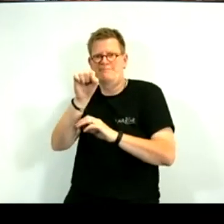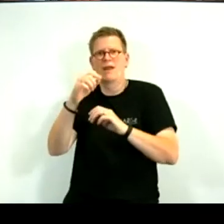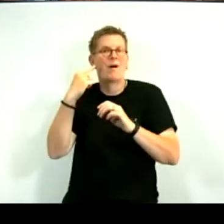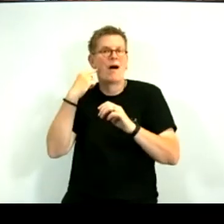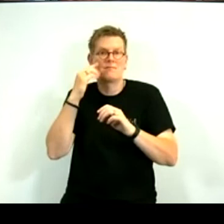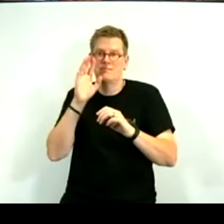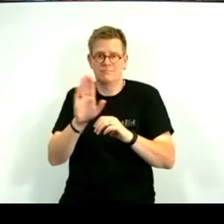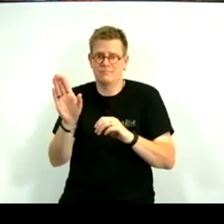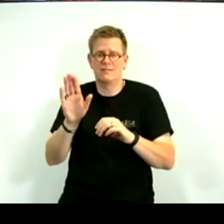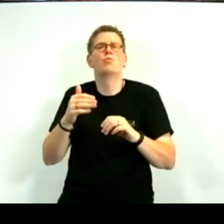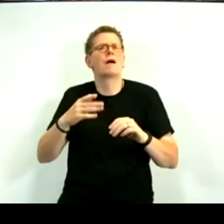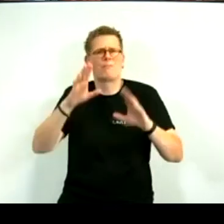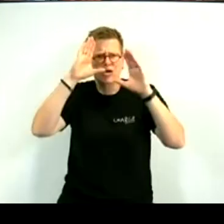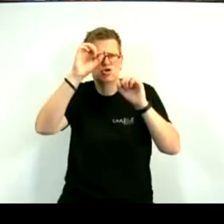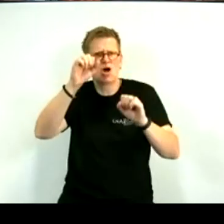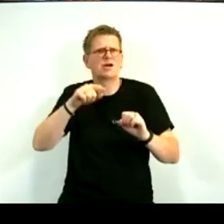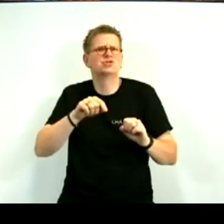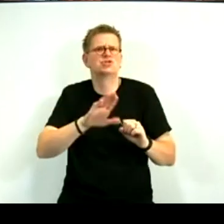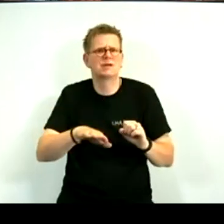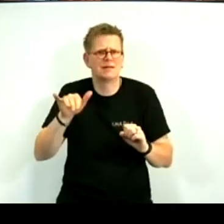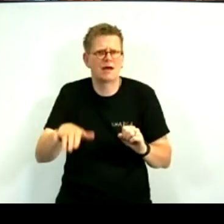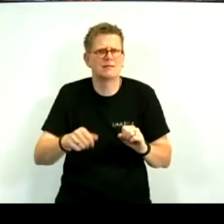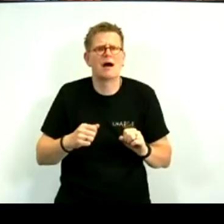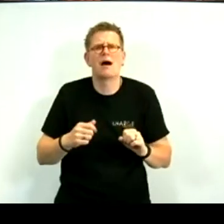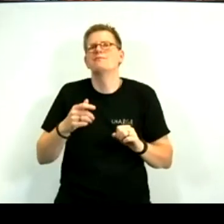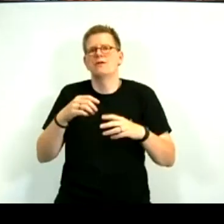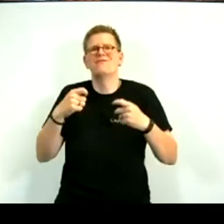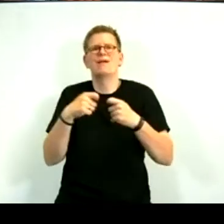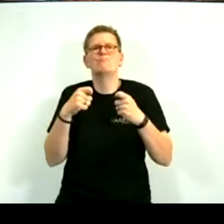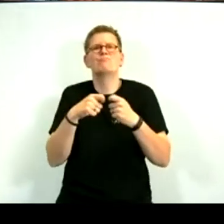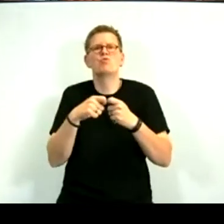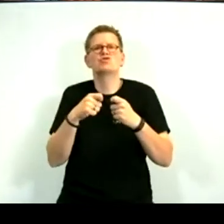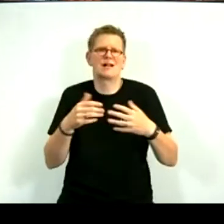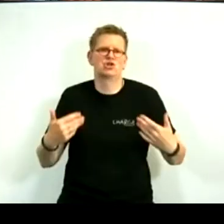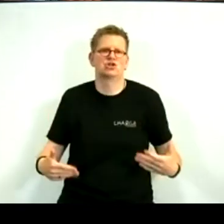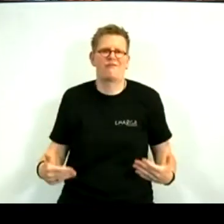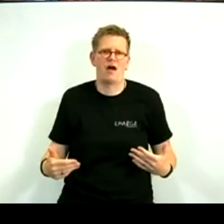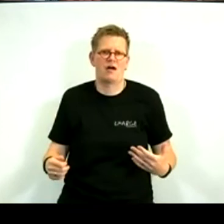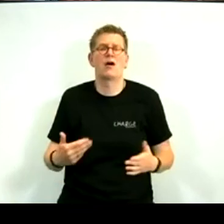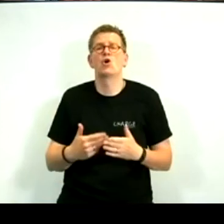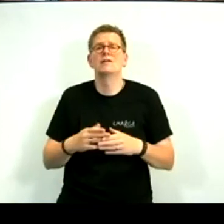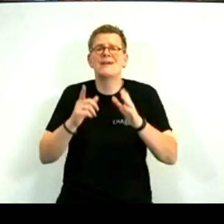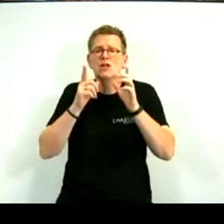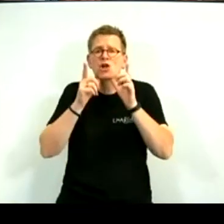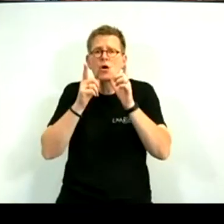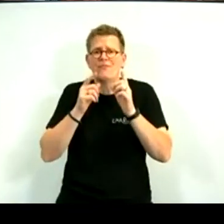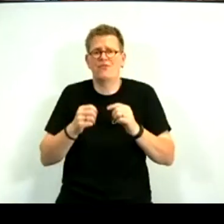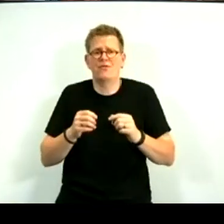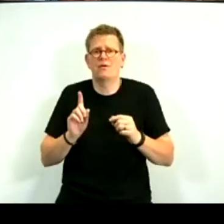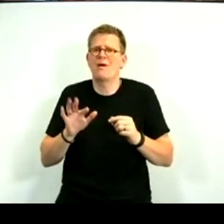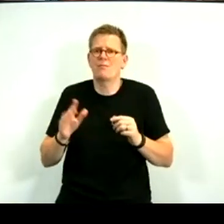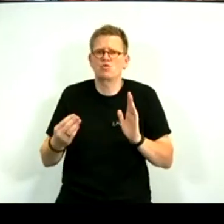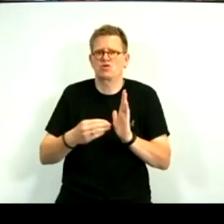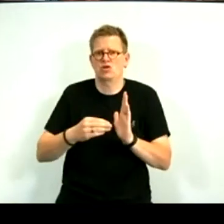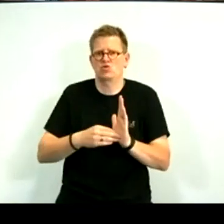to function. Sometimes the children might have high muscle tone mixed in, which means their ability to